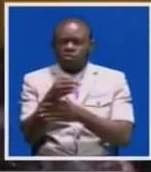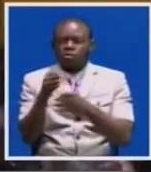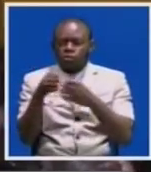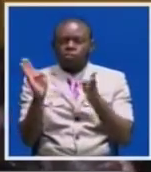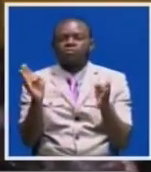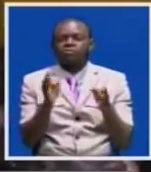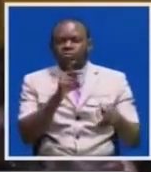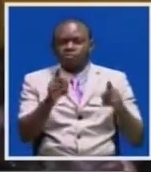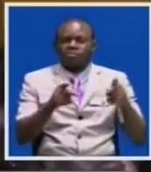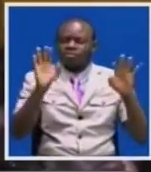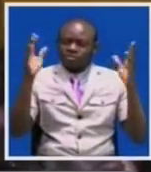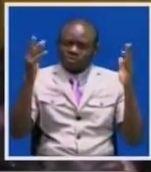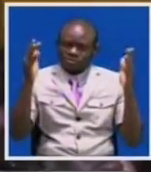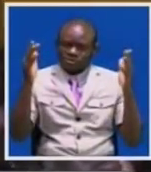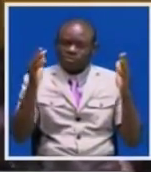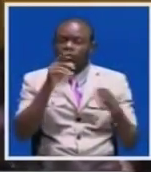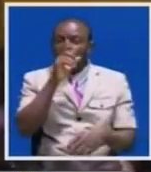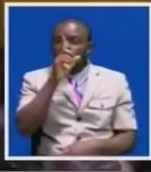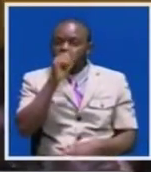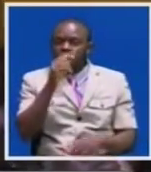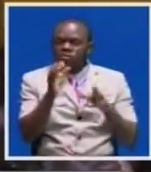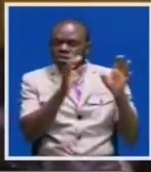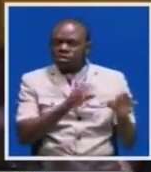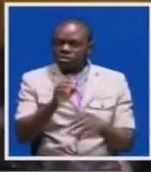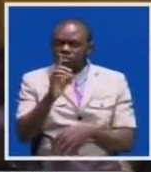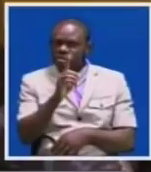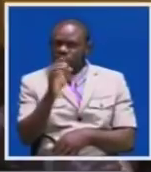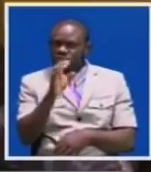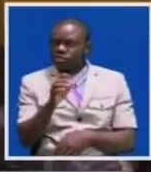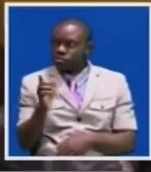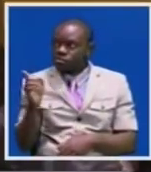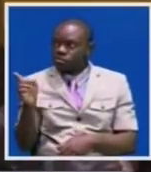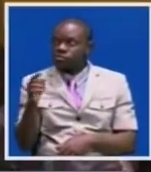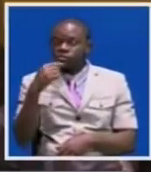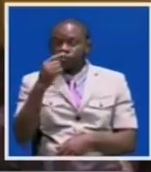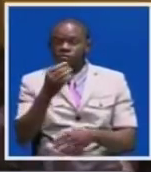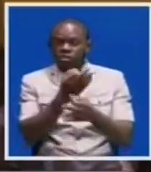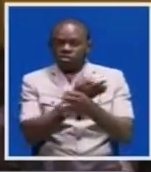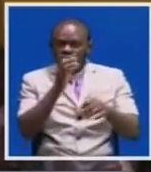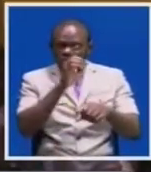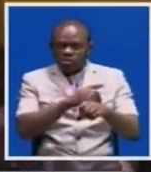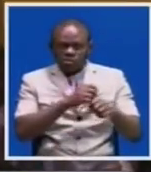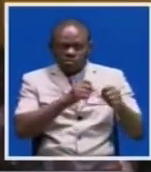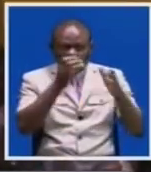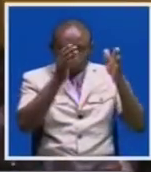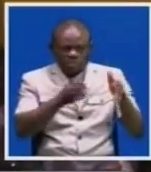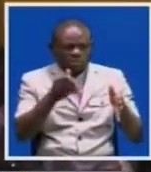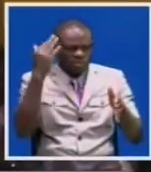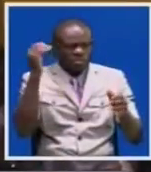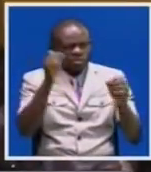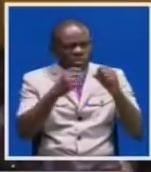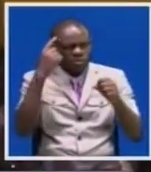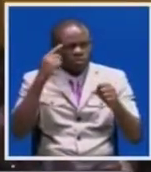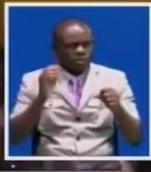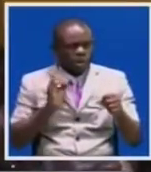Commissioner Harriet Kawina paid tribute to freedom fighters for their sacrifice to liberate the country. As we celebrate our